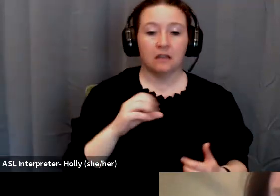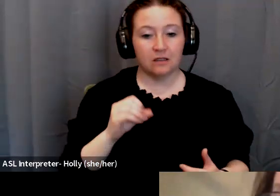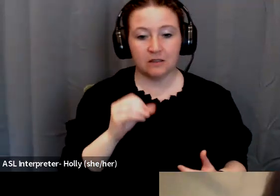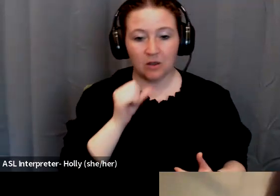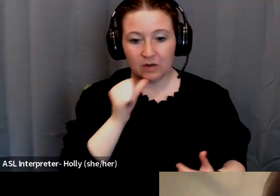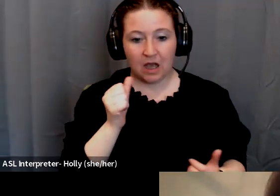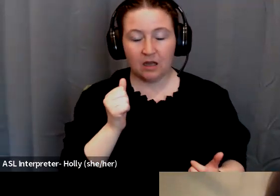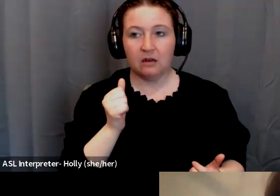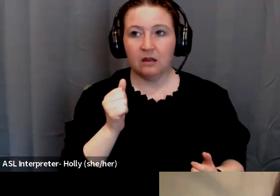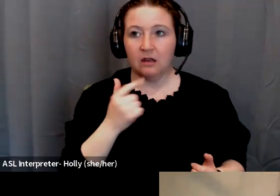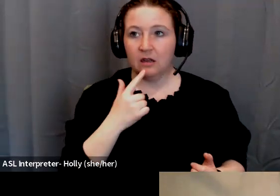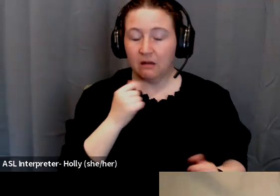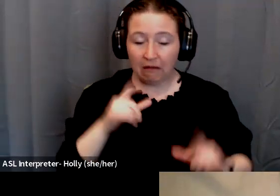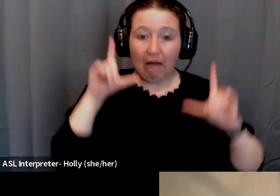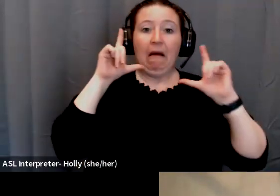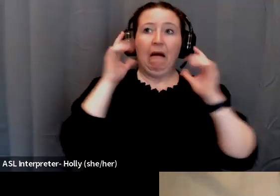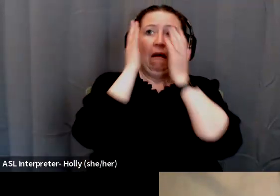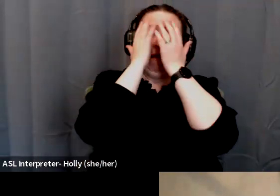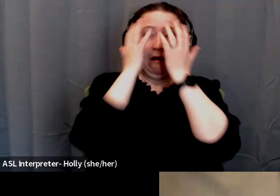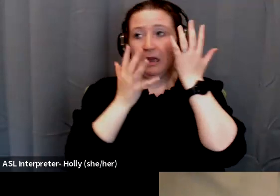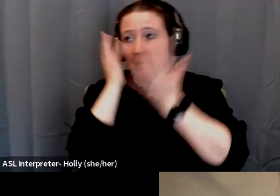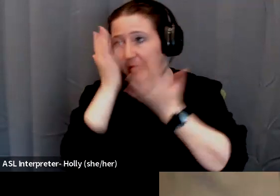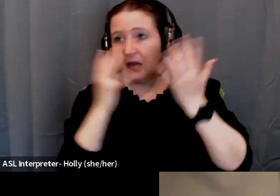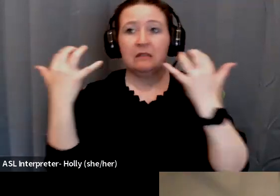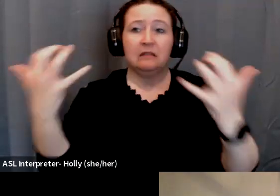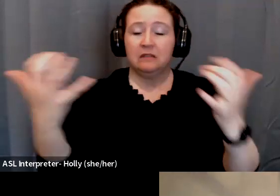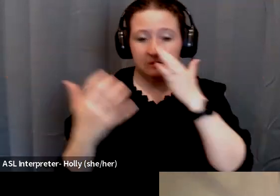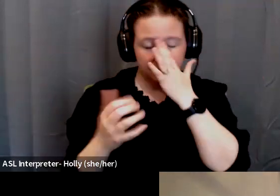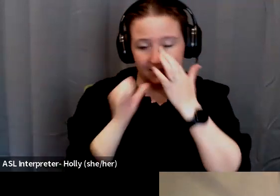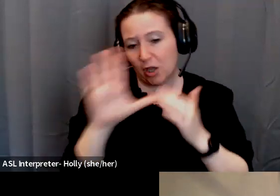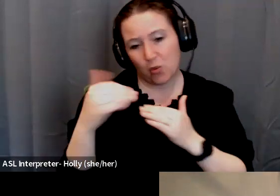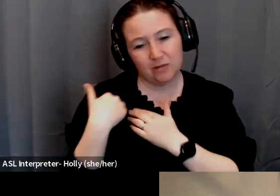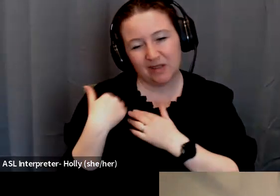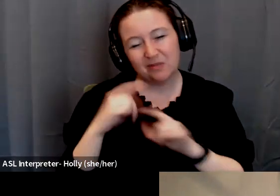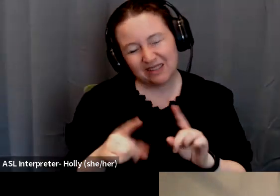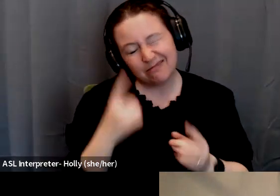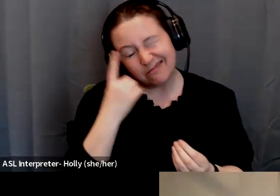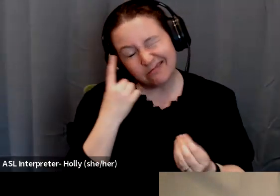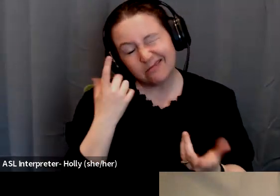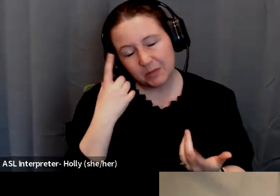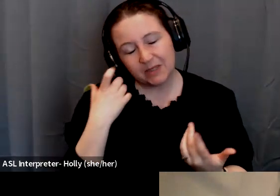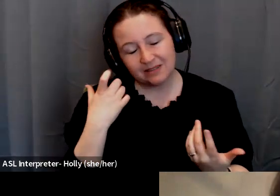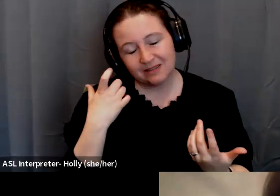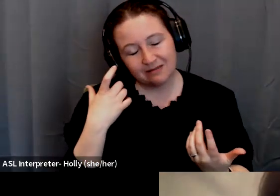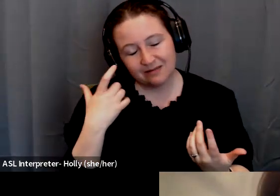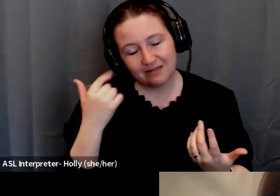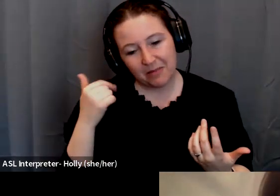of the whole group? Is that your responsibility? Absolutely not. But you should think about that, given again that we're not talking